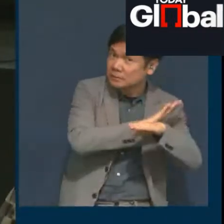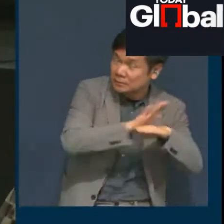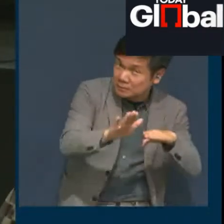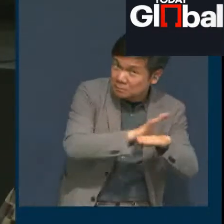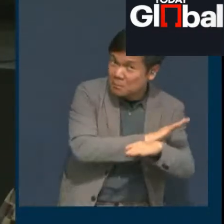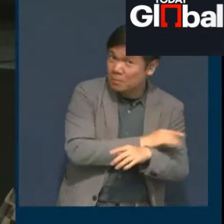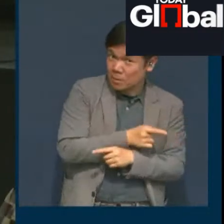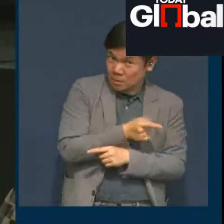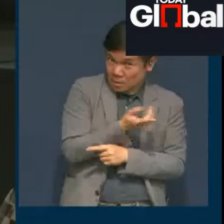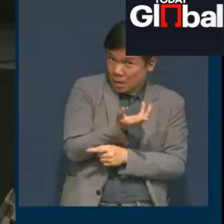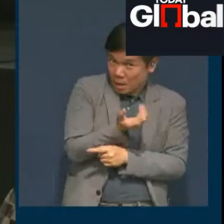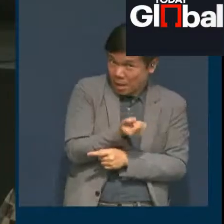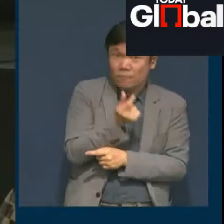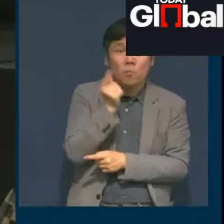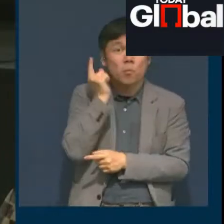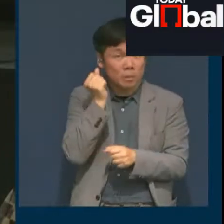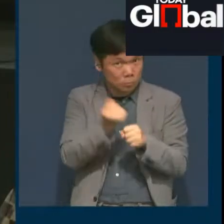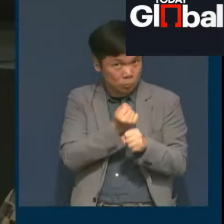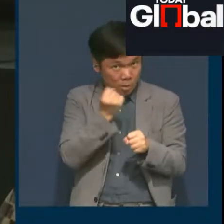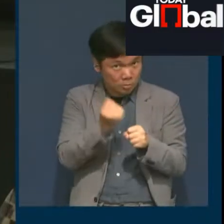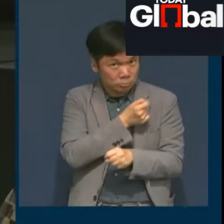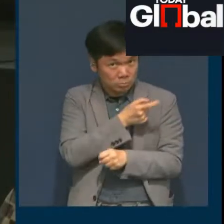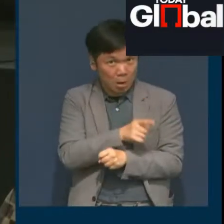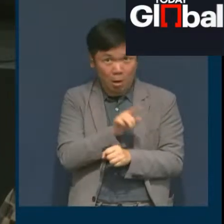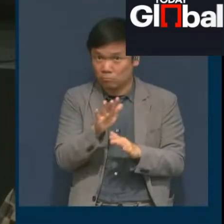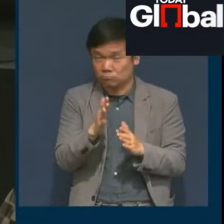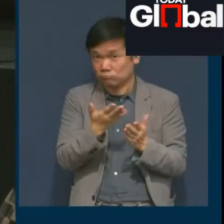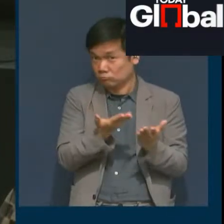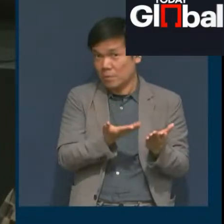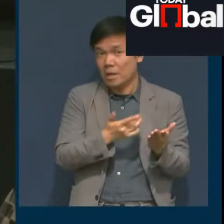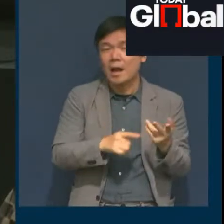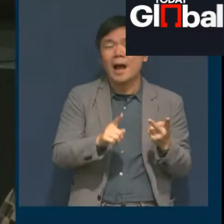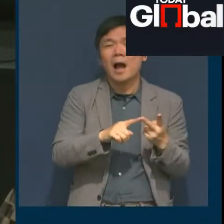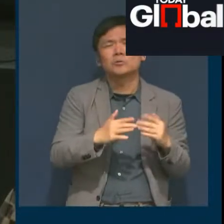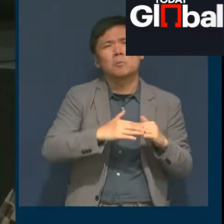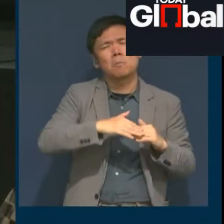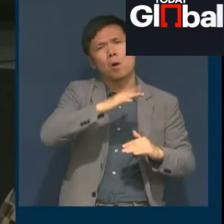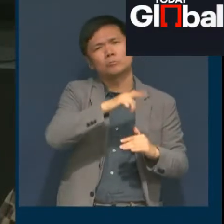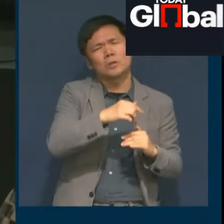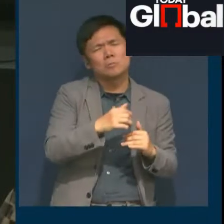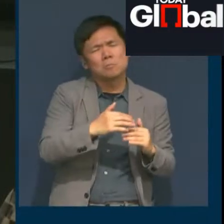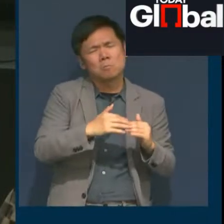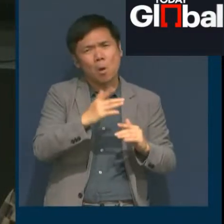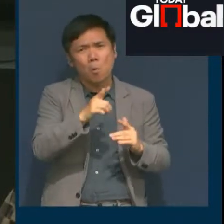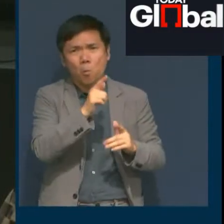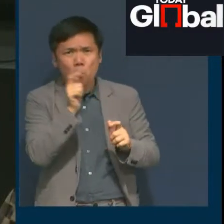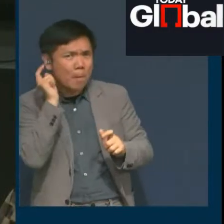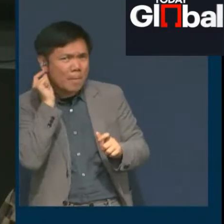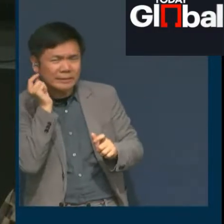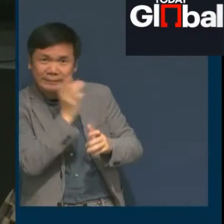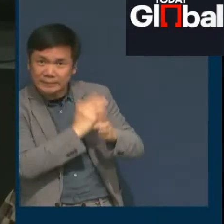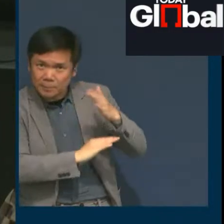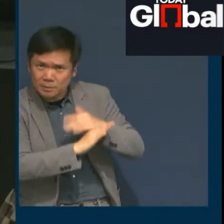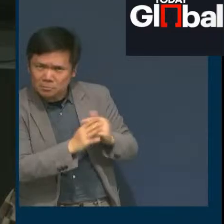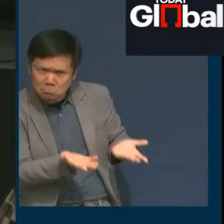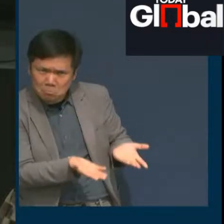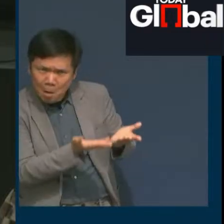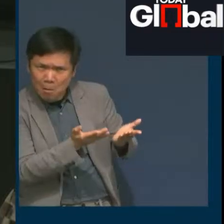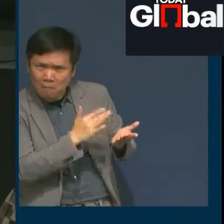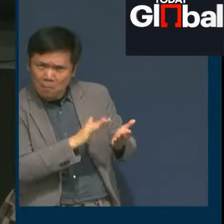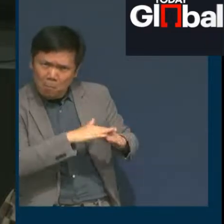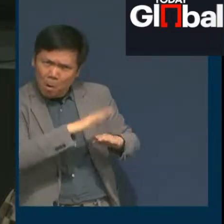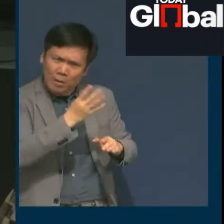is the situation in terms of strengthening the rights of women with disabilities in the economic